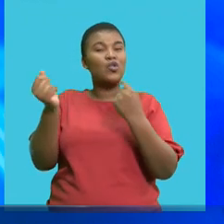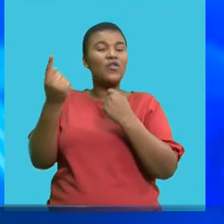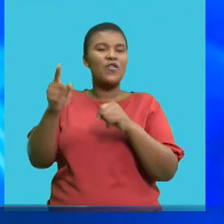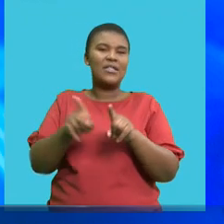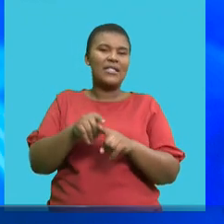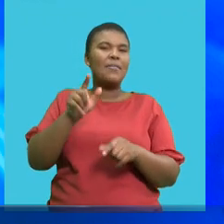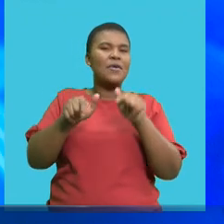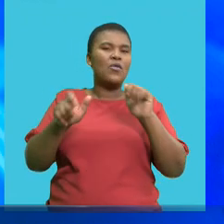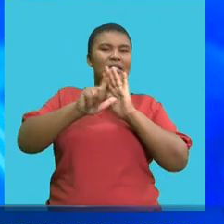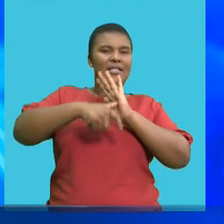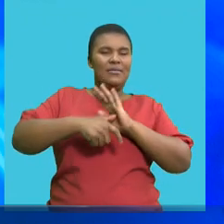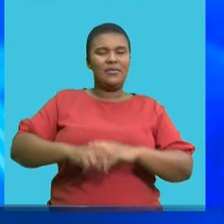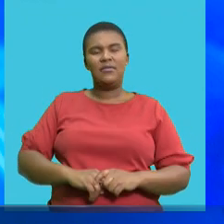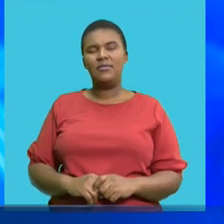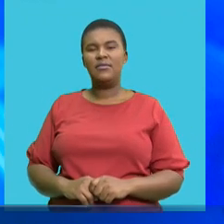nabantu abakhubazekileyo.